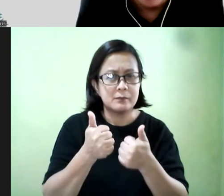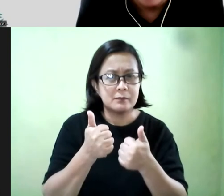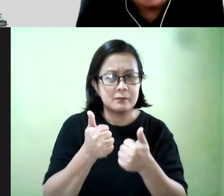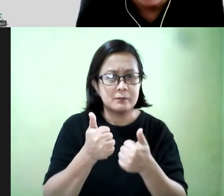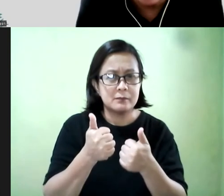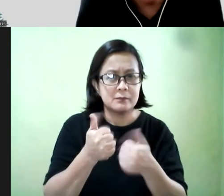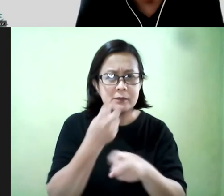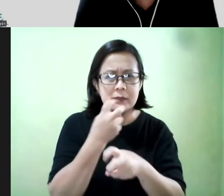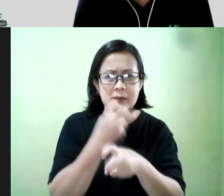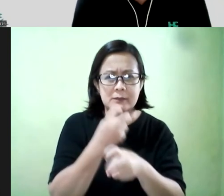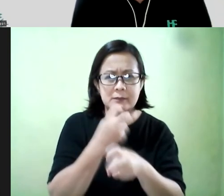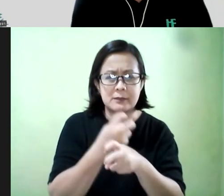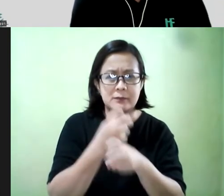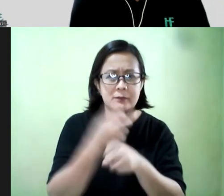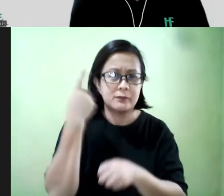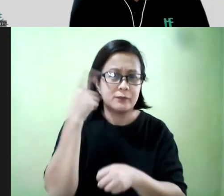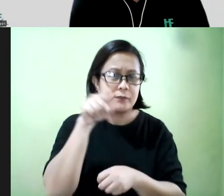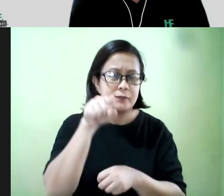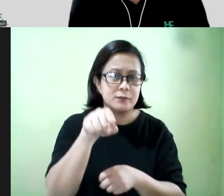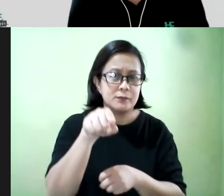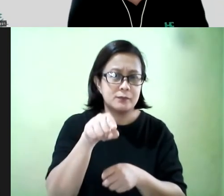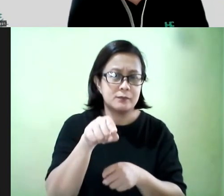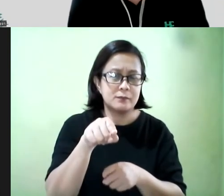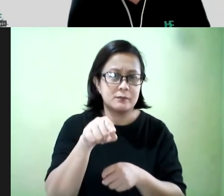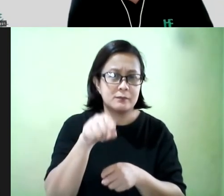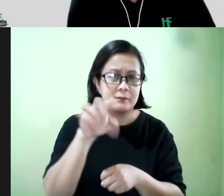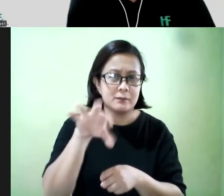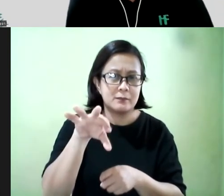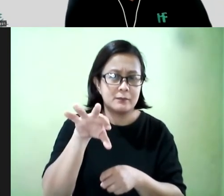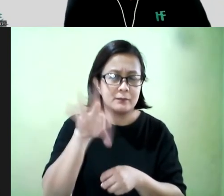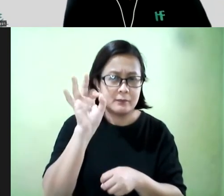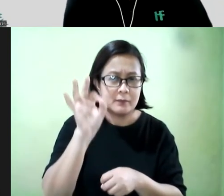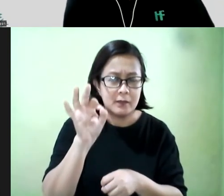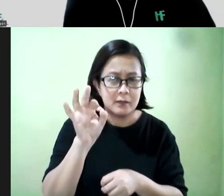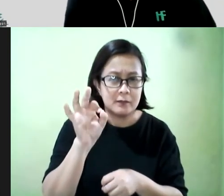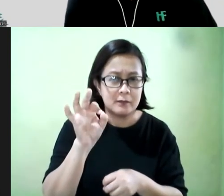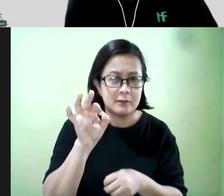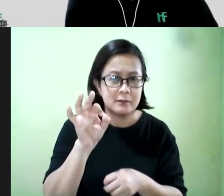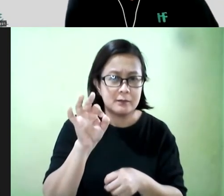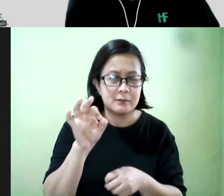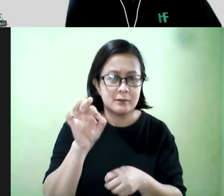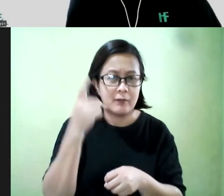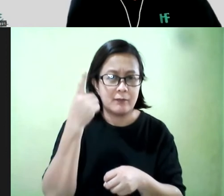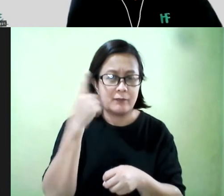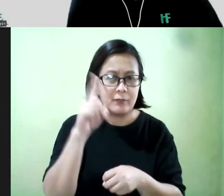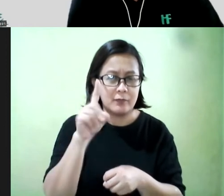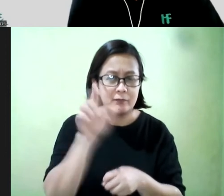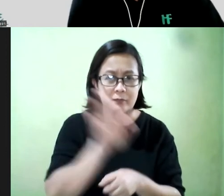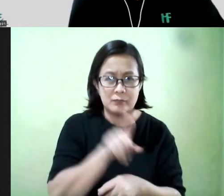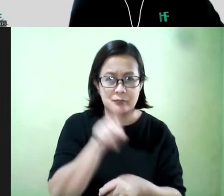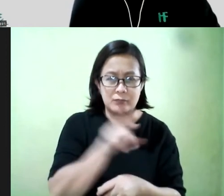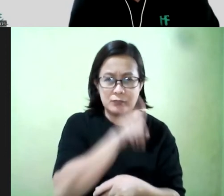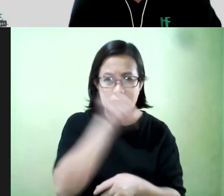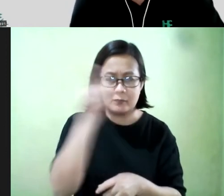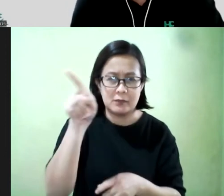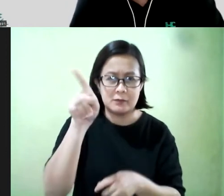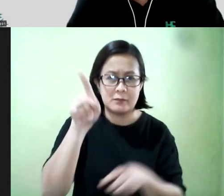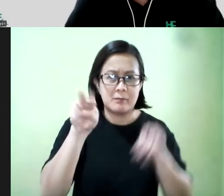how hard was it for you to find that out, right? Did you have to go to Marikina? Yes. Did you ask friends